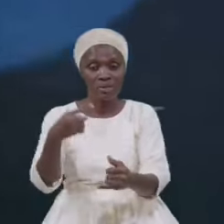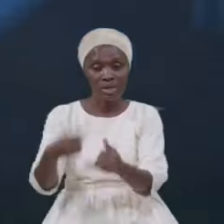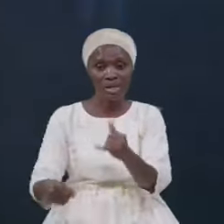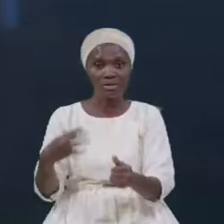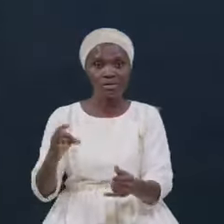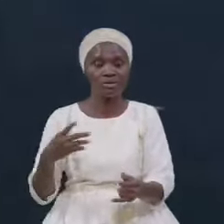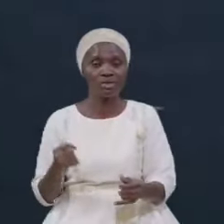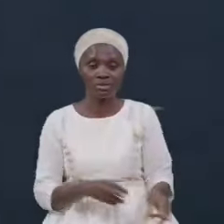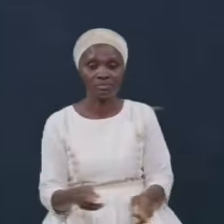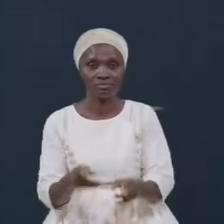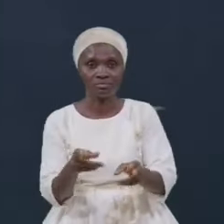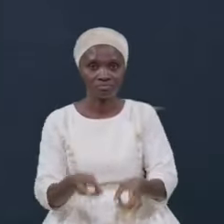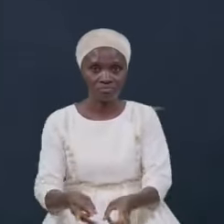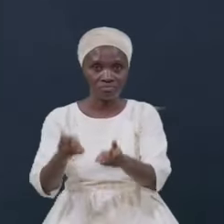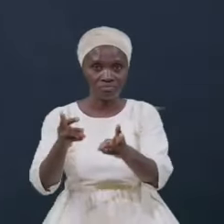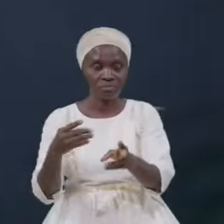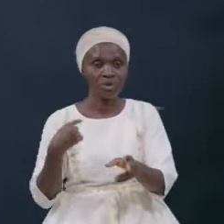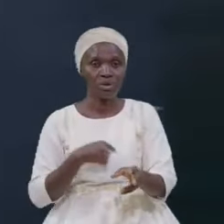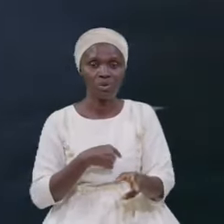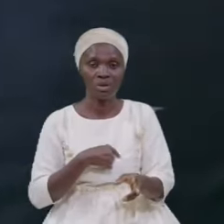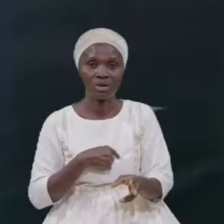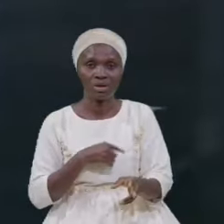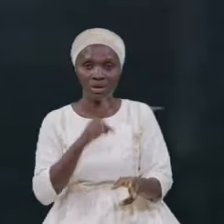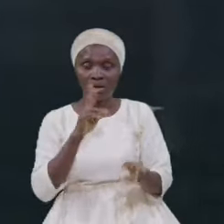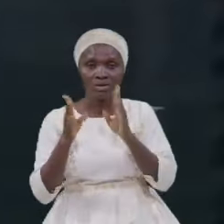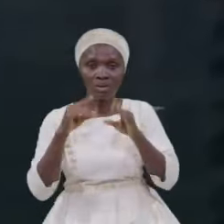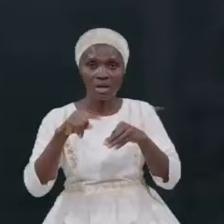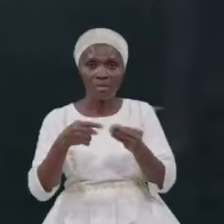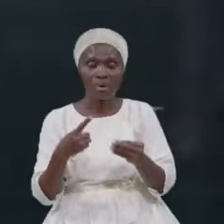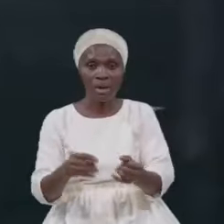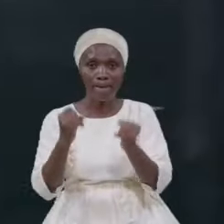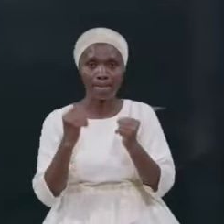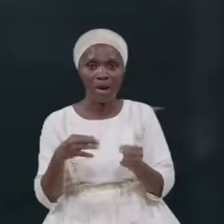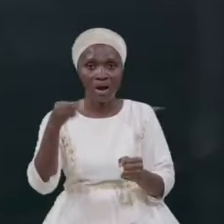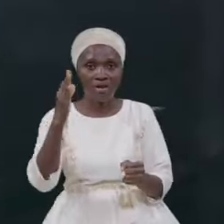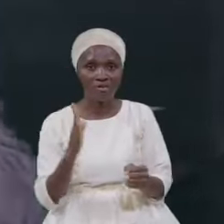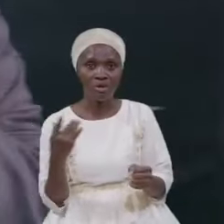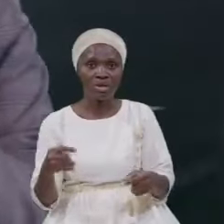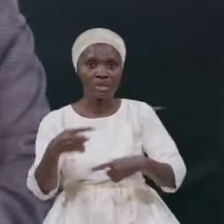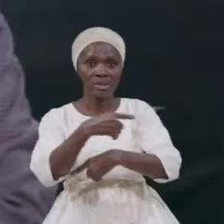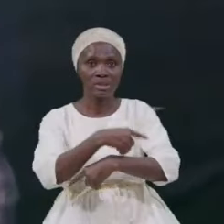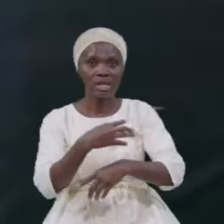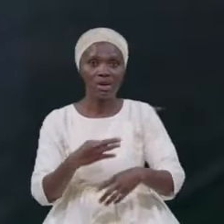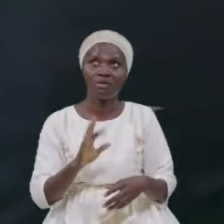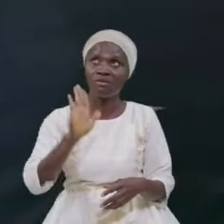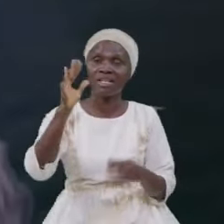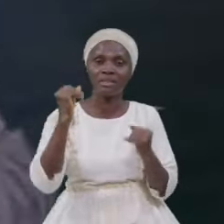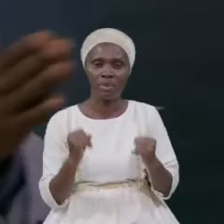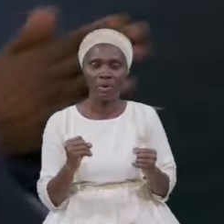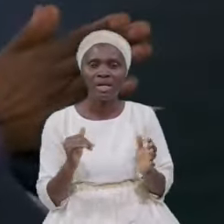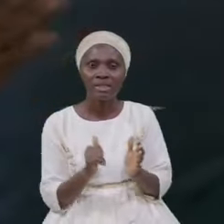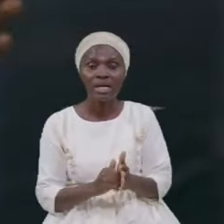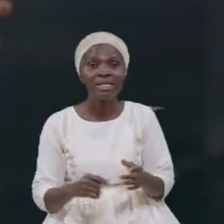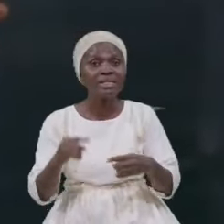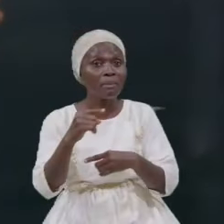day of His power. That power, when we say the day of His power, in